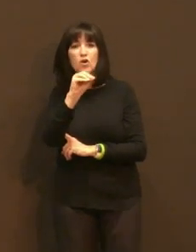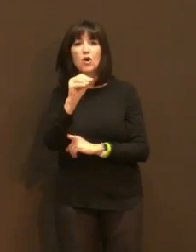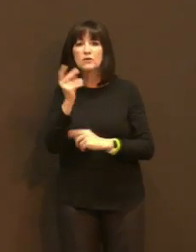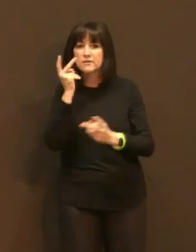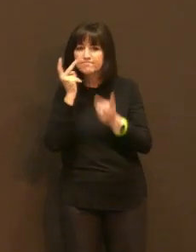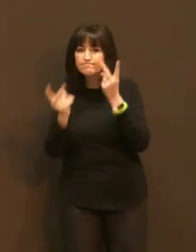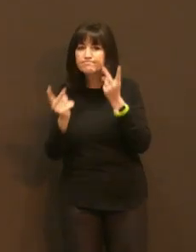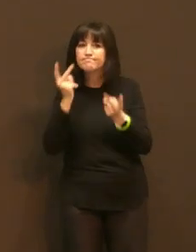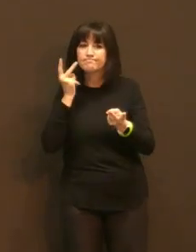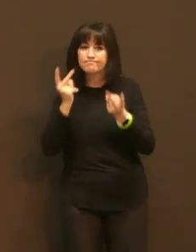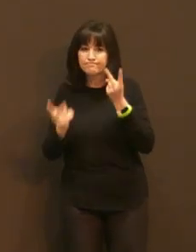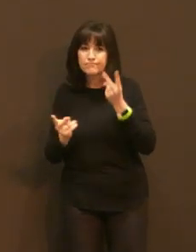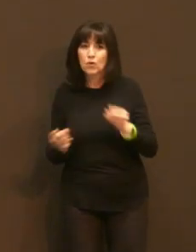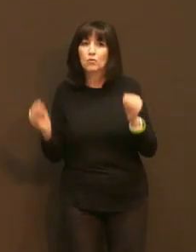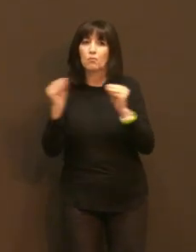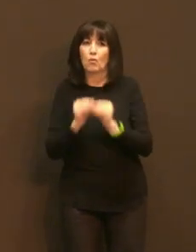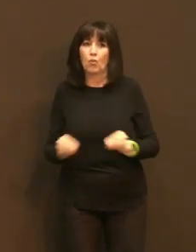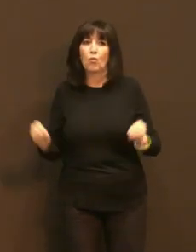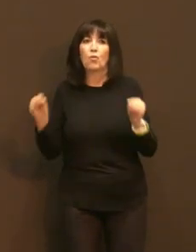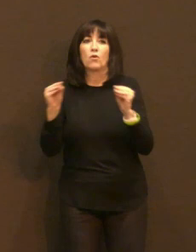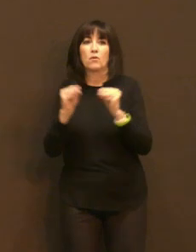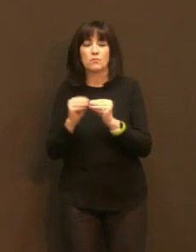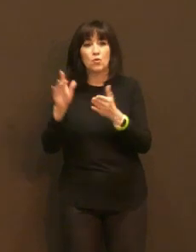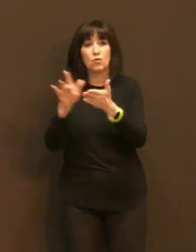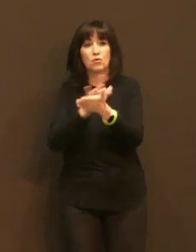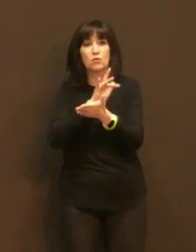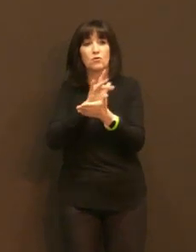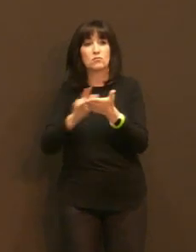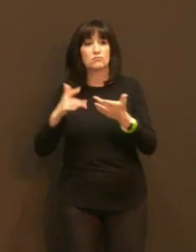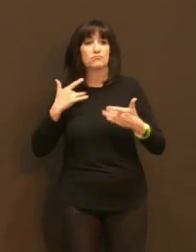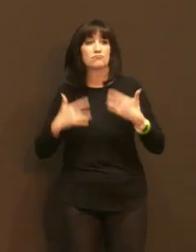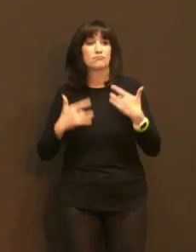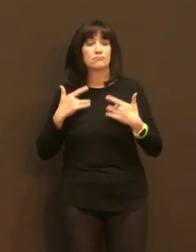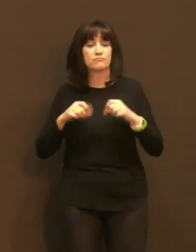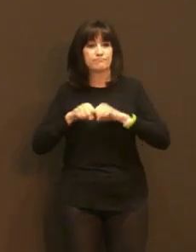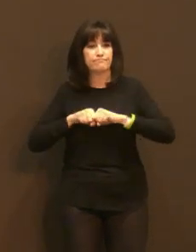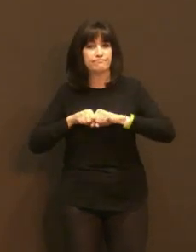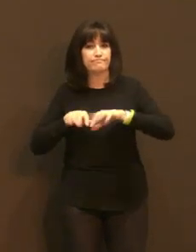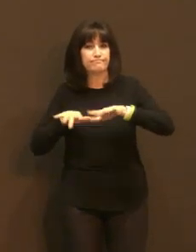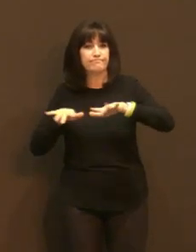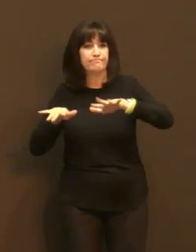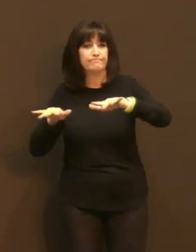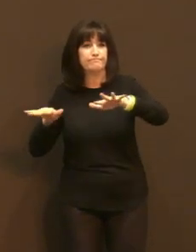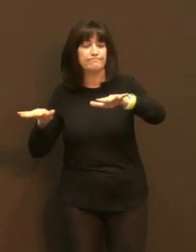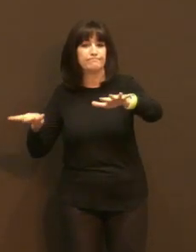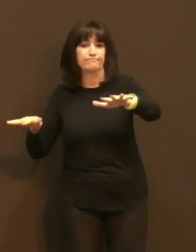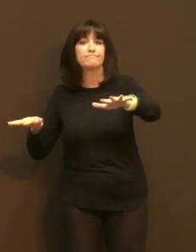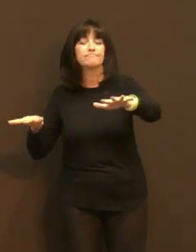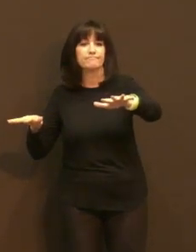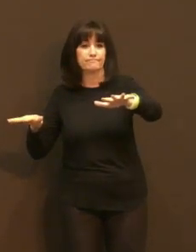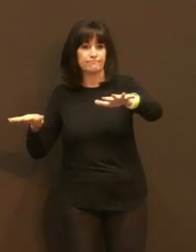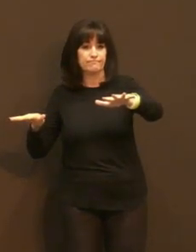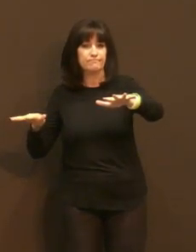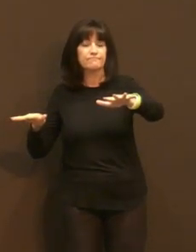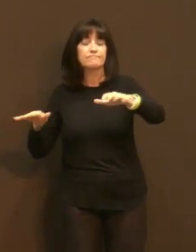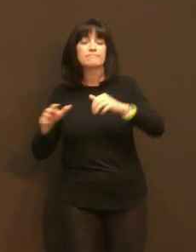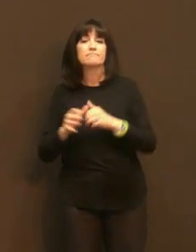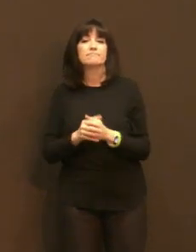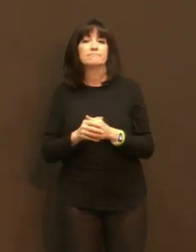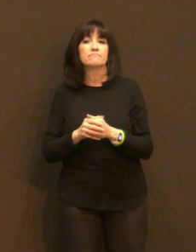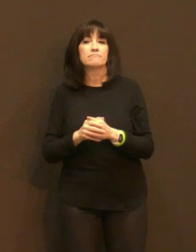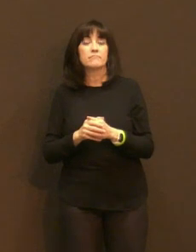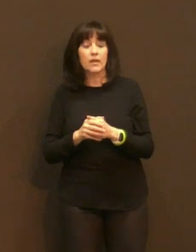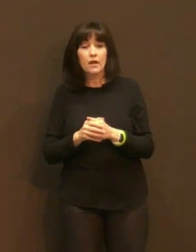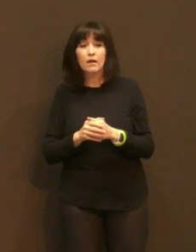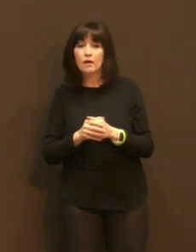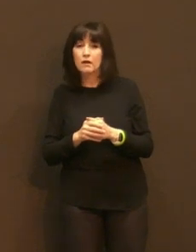signs of infection and an outbreak in that area. We also are keeping our eye on